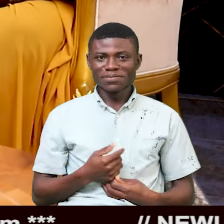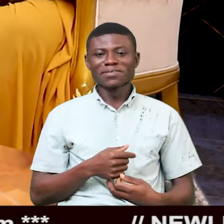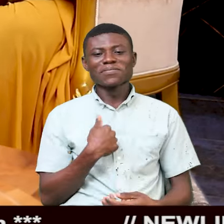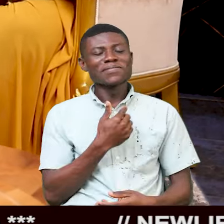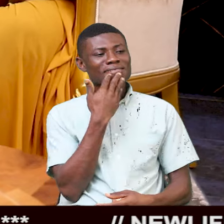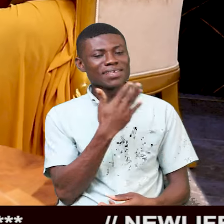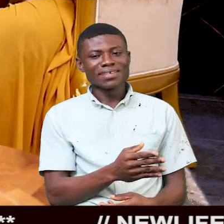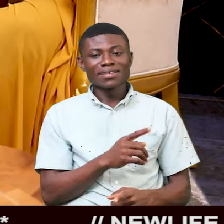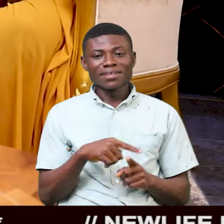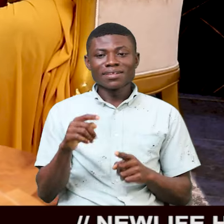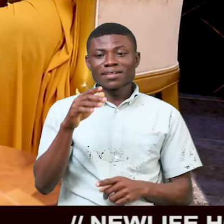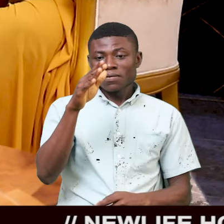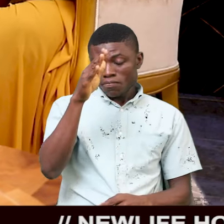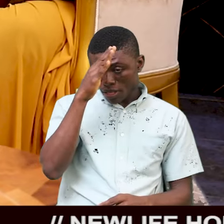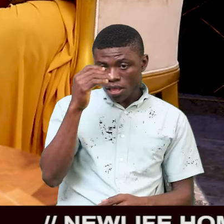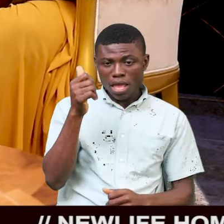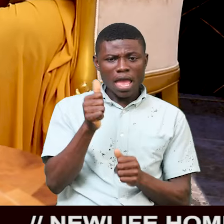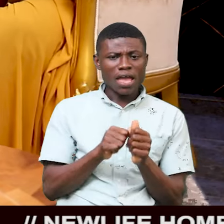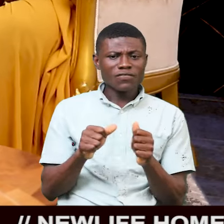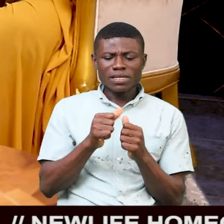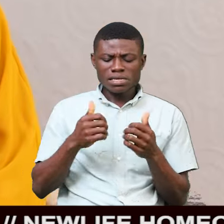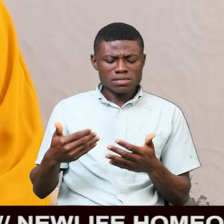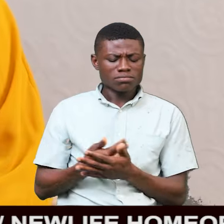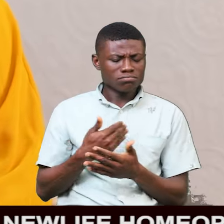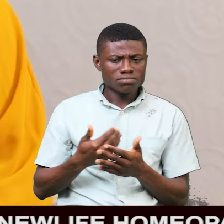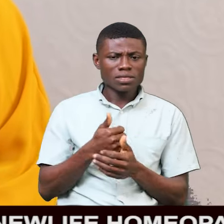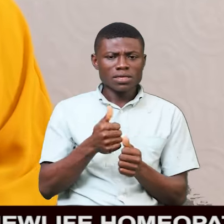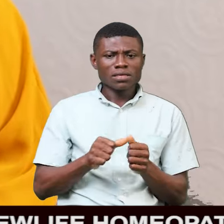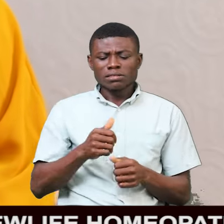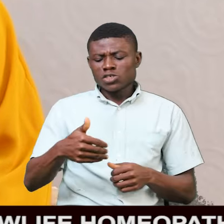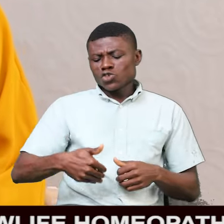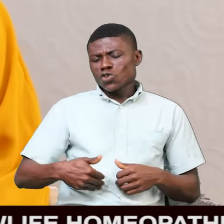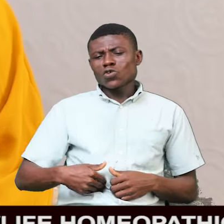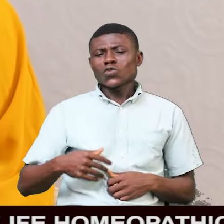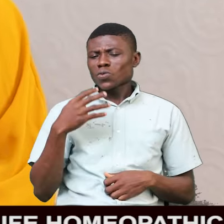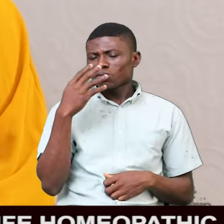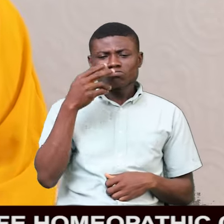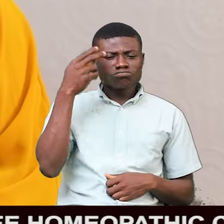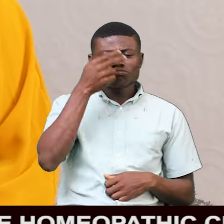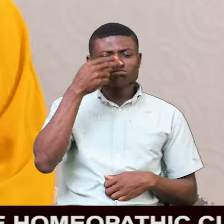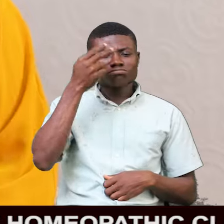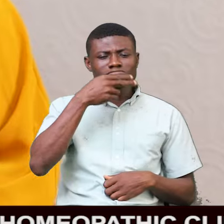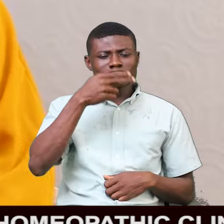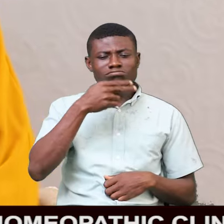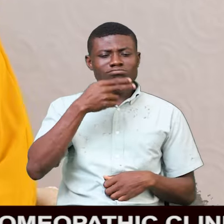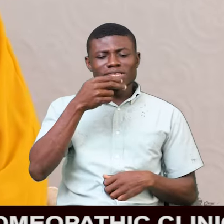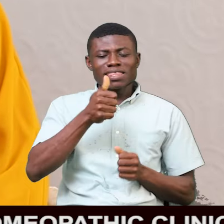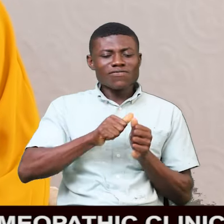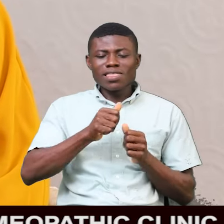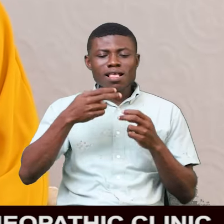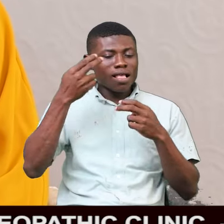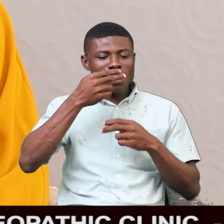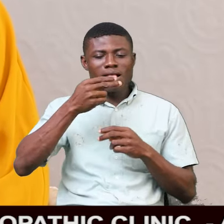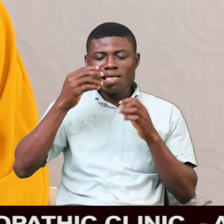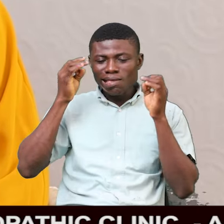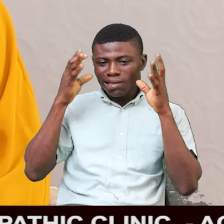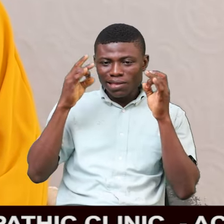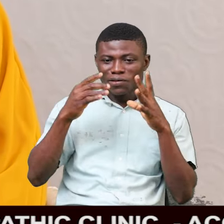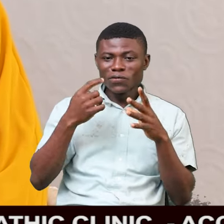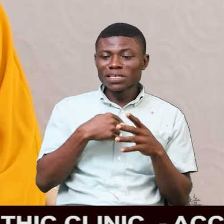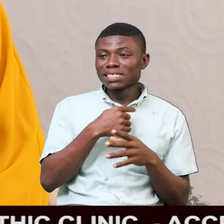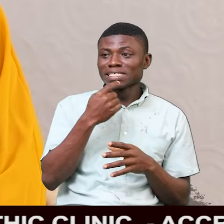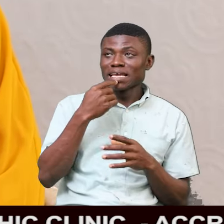that. Papa, you're always fresh, always young, always glad. Yes. You can